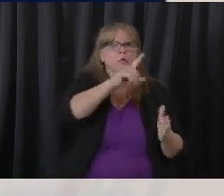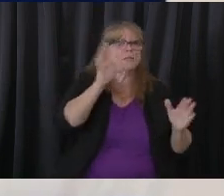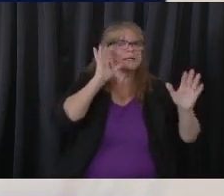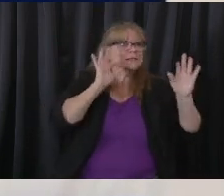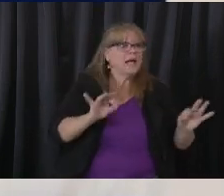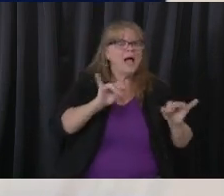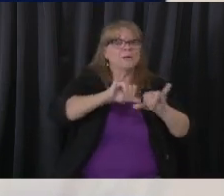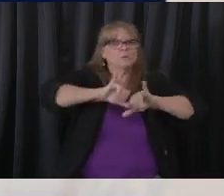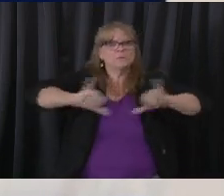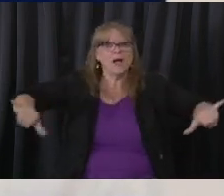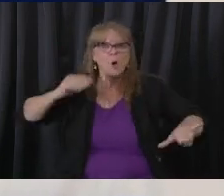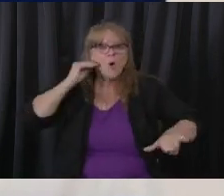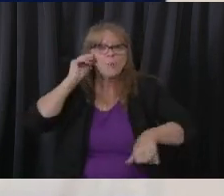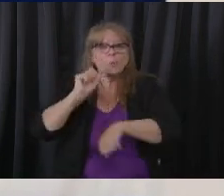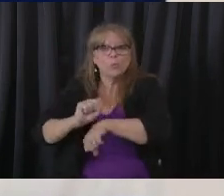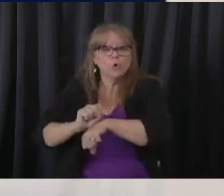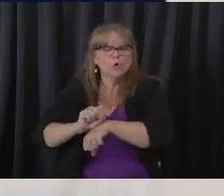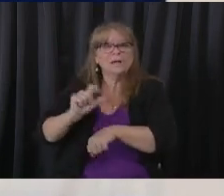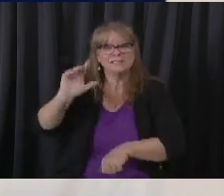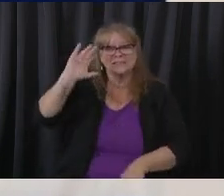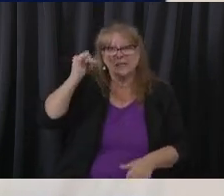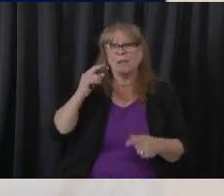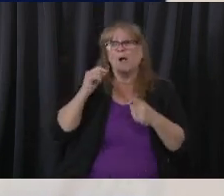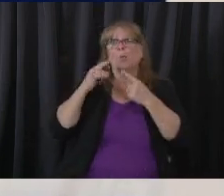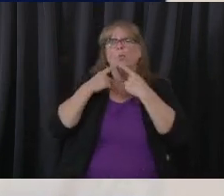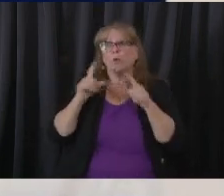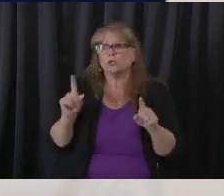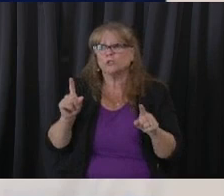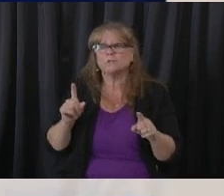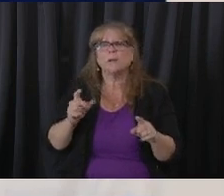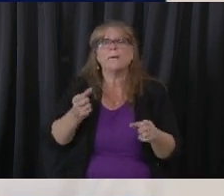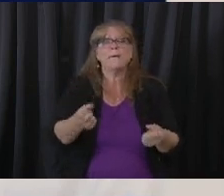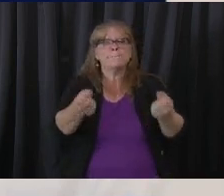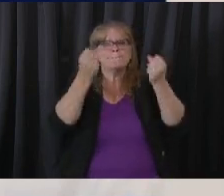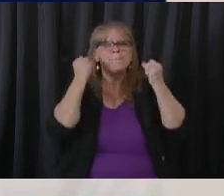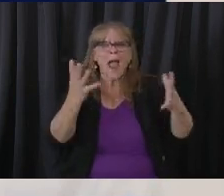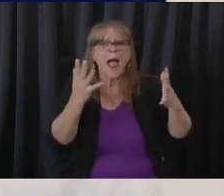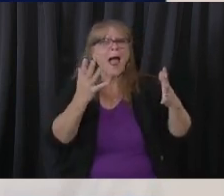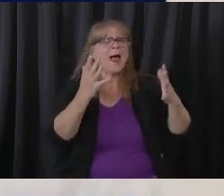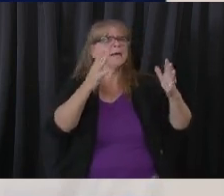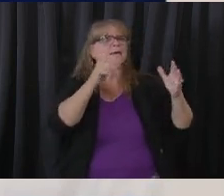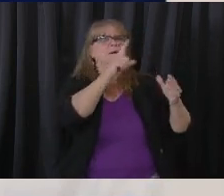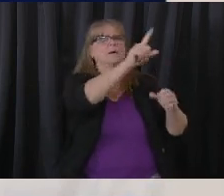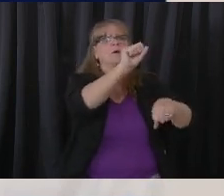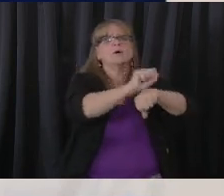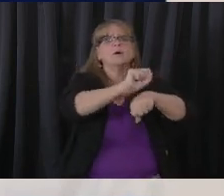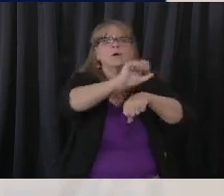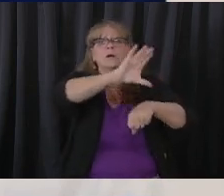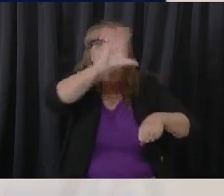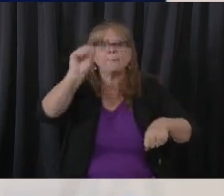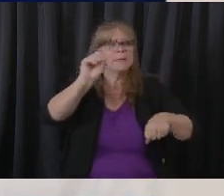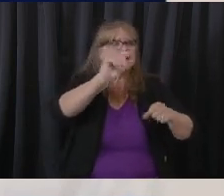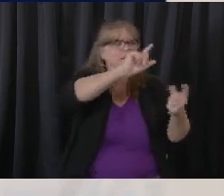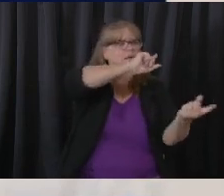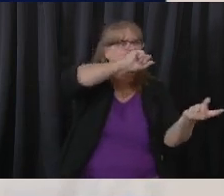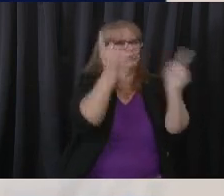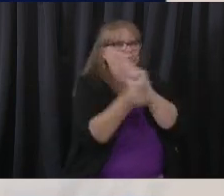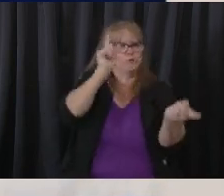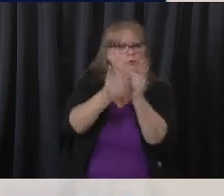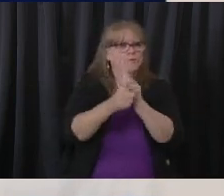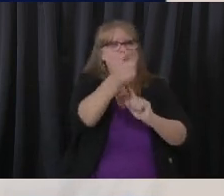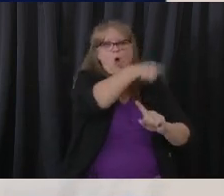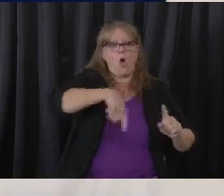do that at least part of the time to reduce the density of the workplace. And for those who have to go in, and we know there are many in manufacturing and